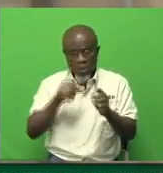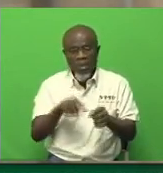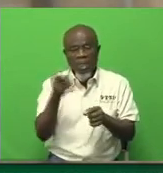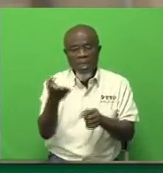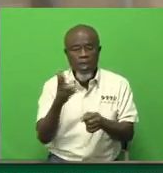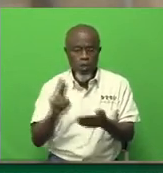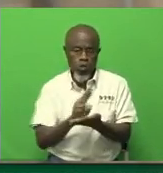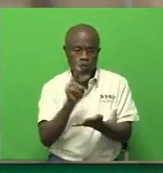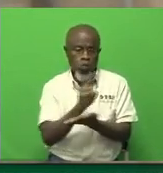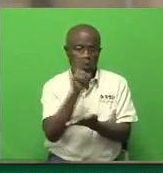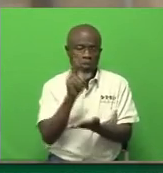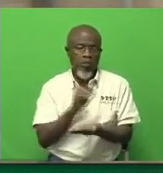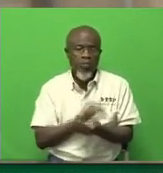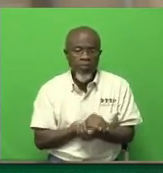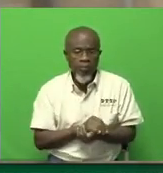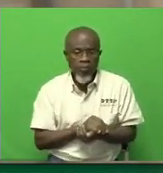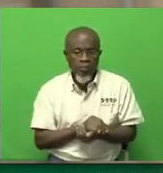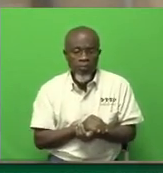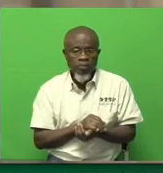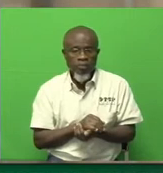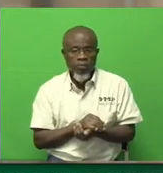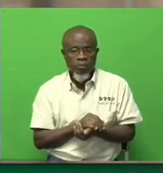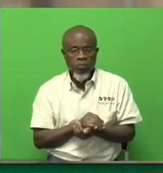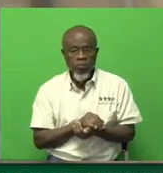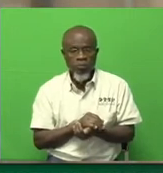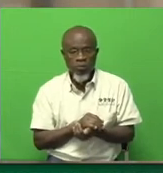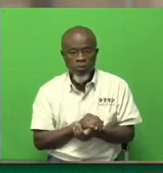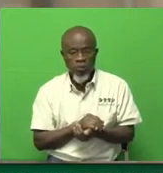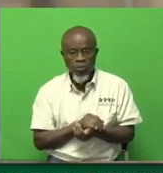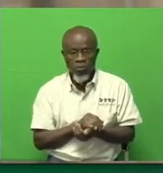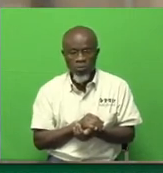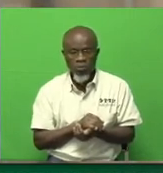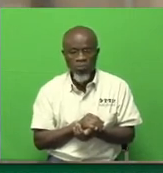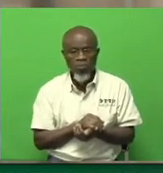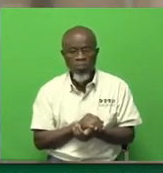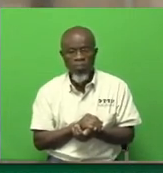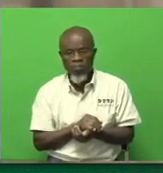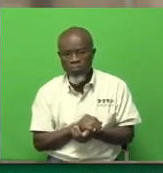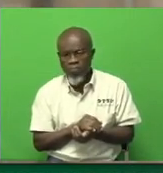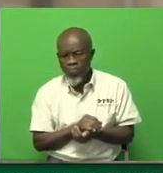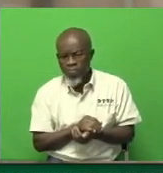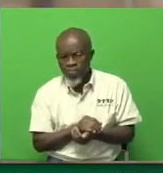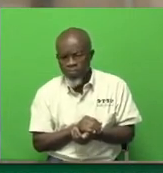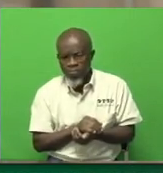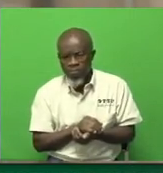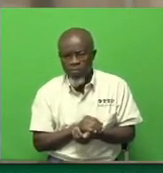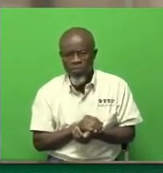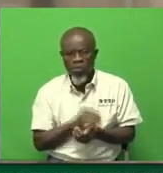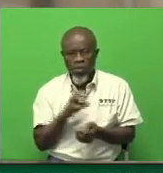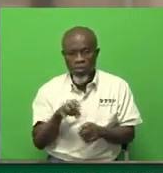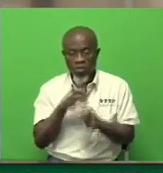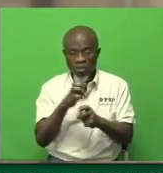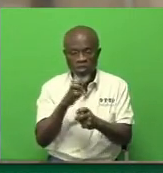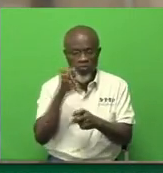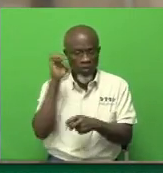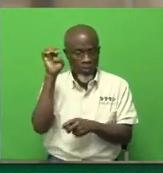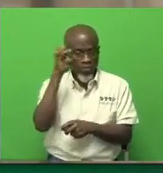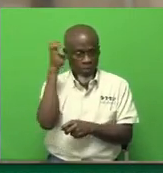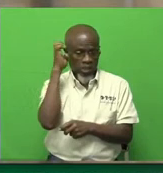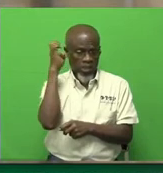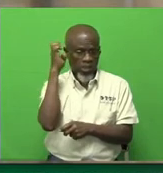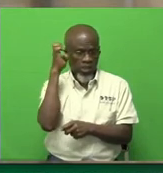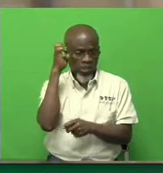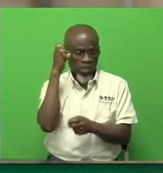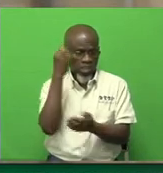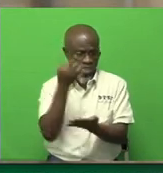with a reimbursable amount of 100 million dollars to protect to provide emergency Income Support loans